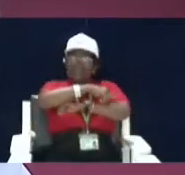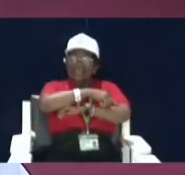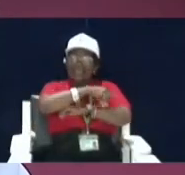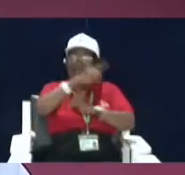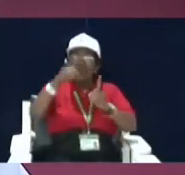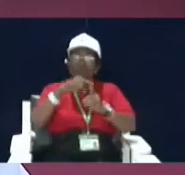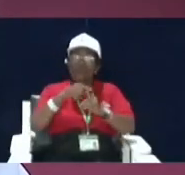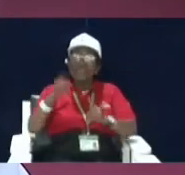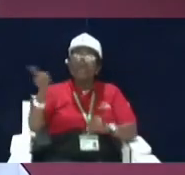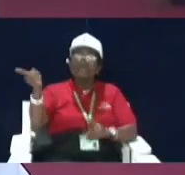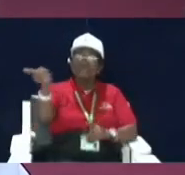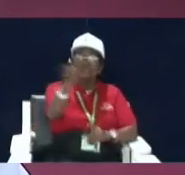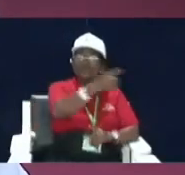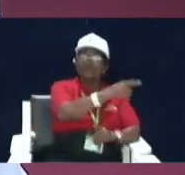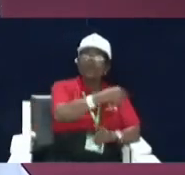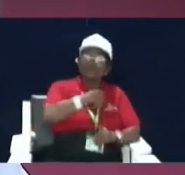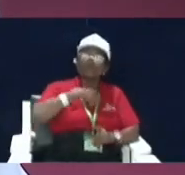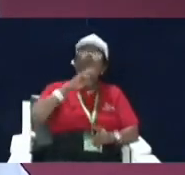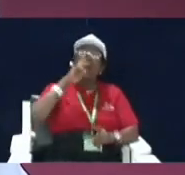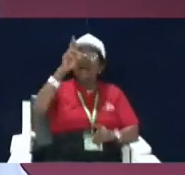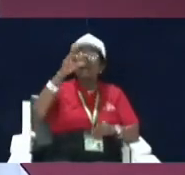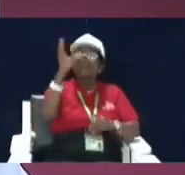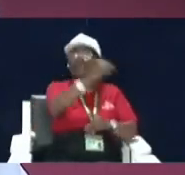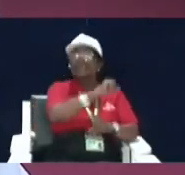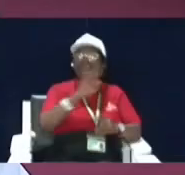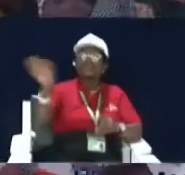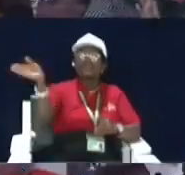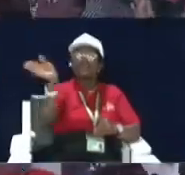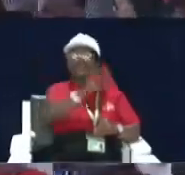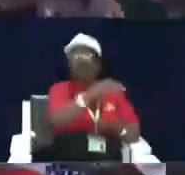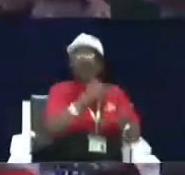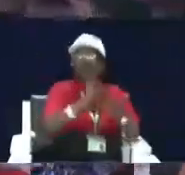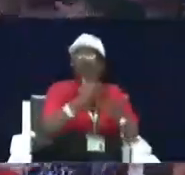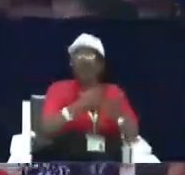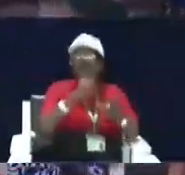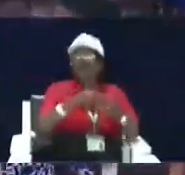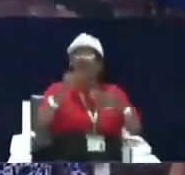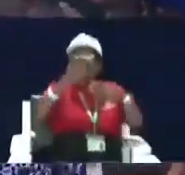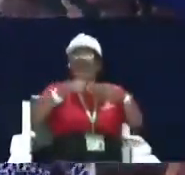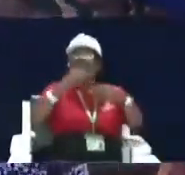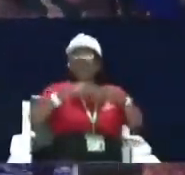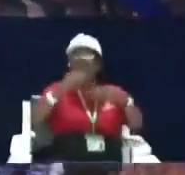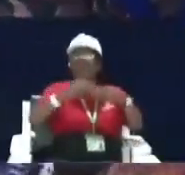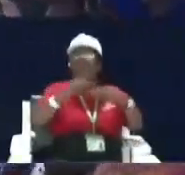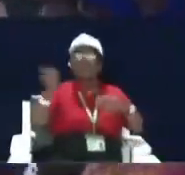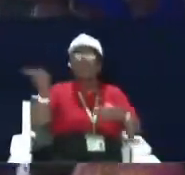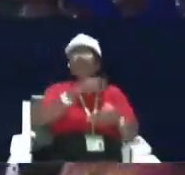the bank, you will need somebody to help you.